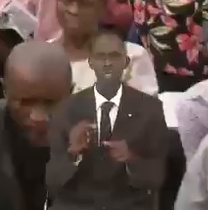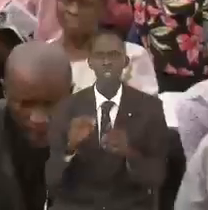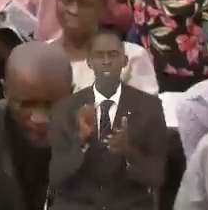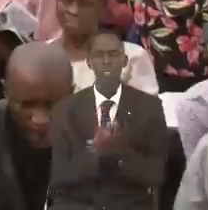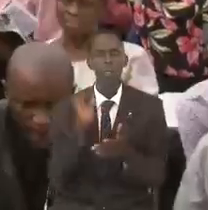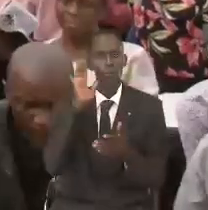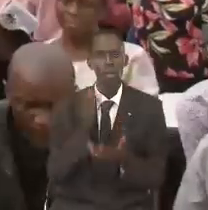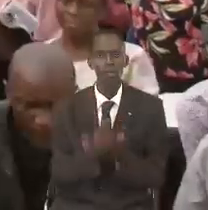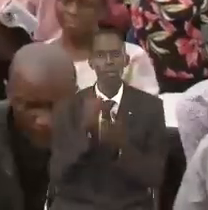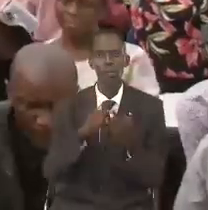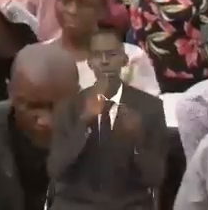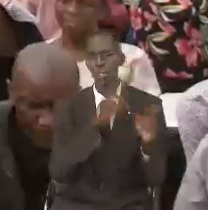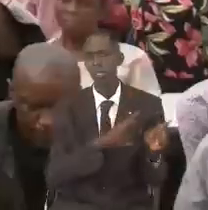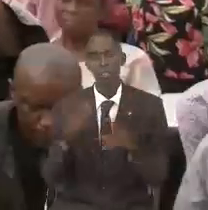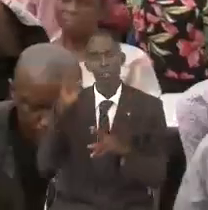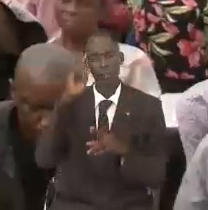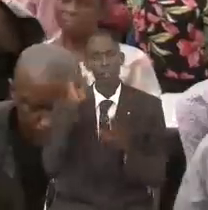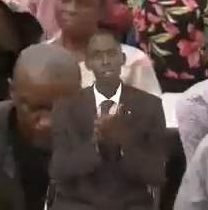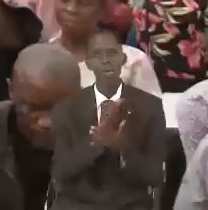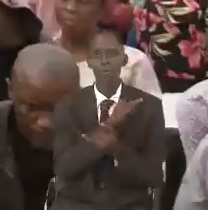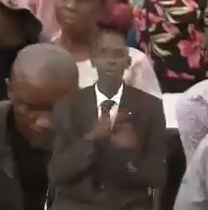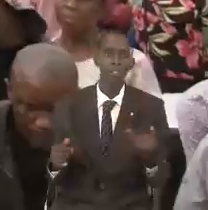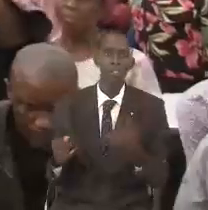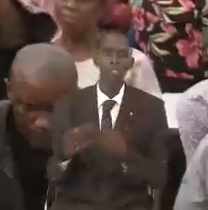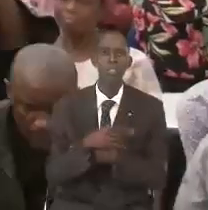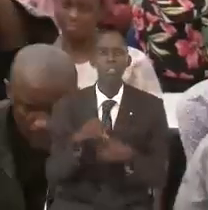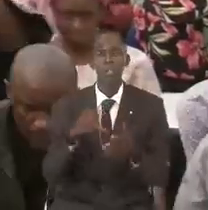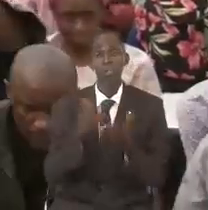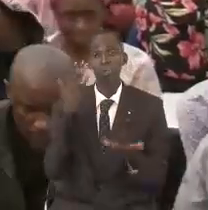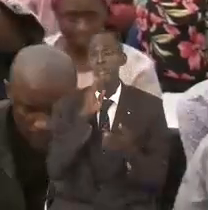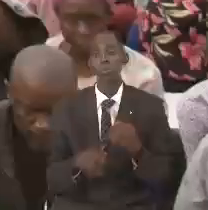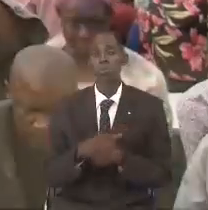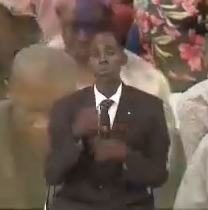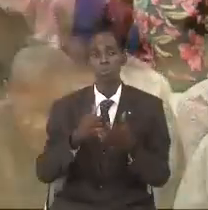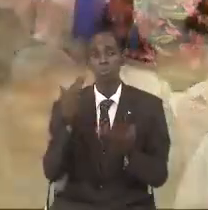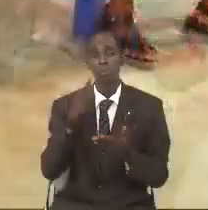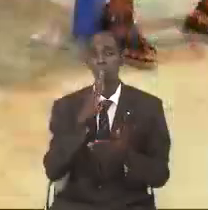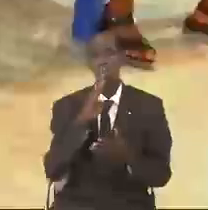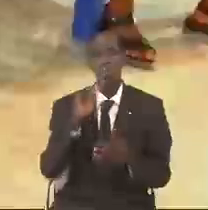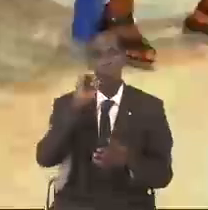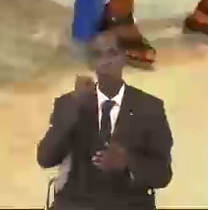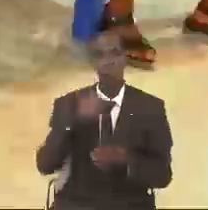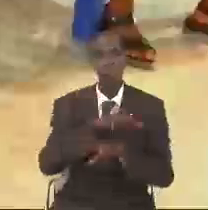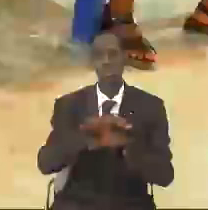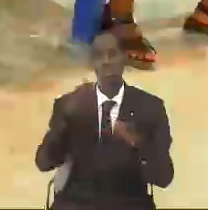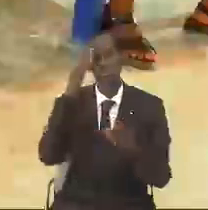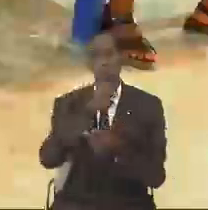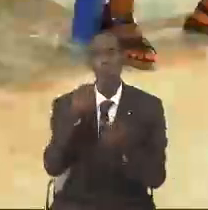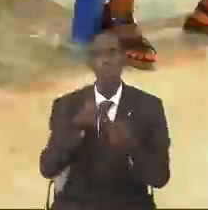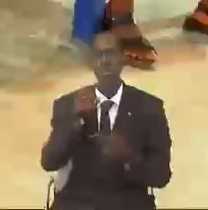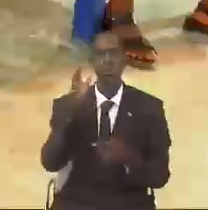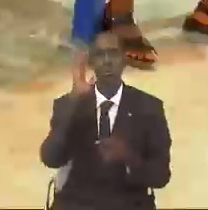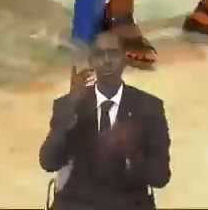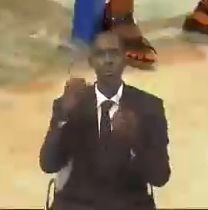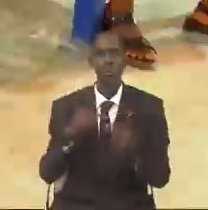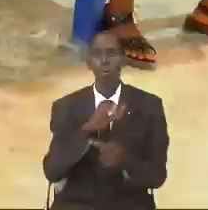that final day, that coming day. It may be today, it may be tomorrow. We don't know when it will come. Whenever he